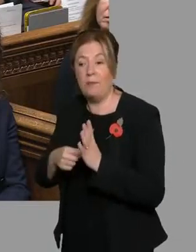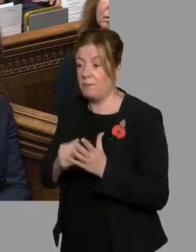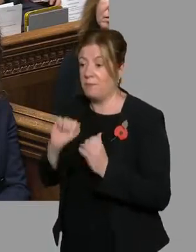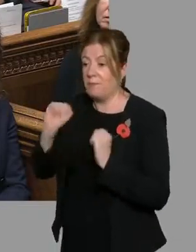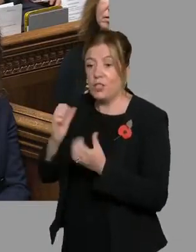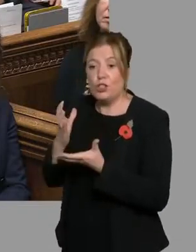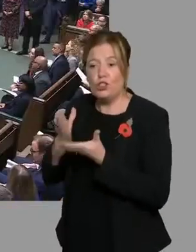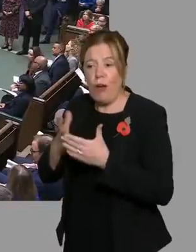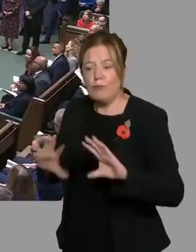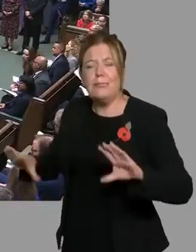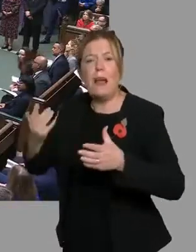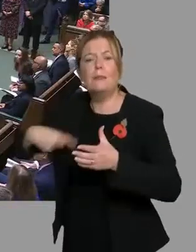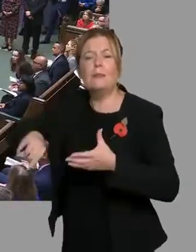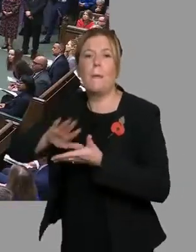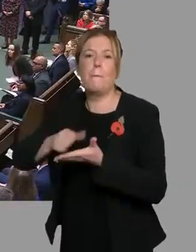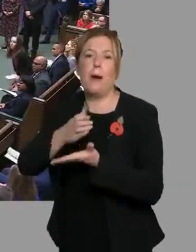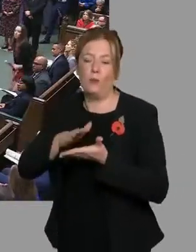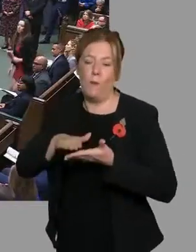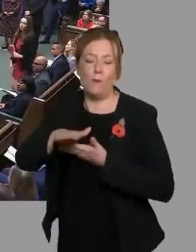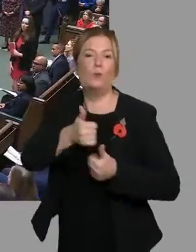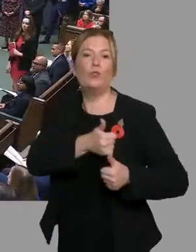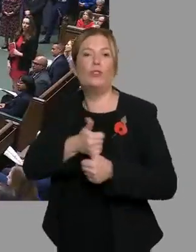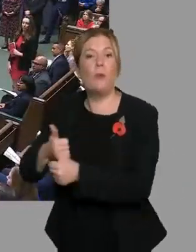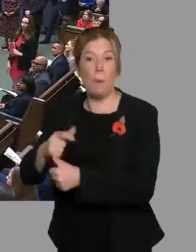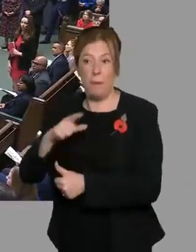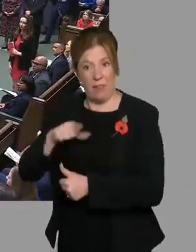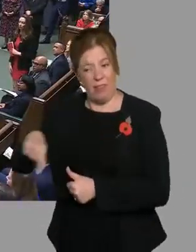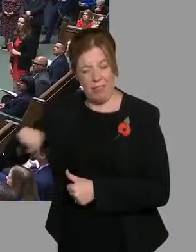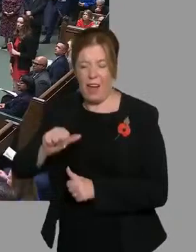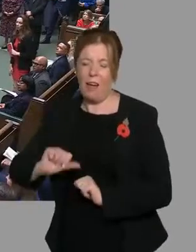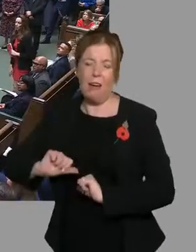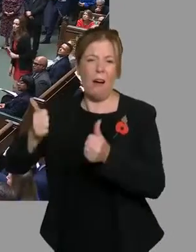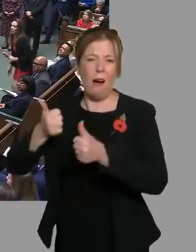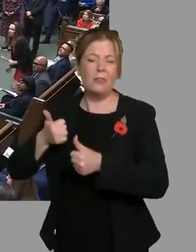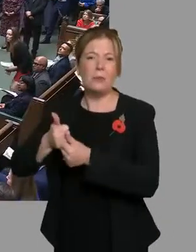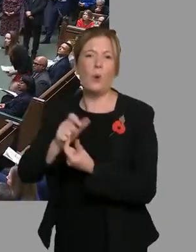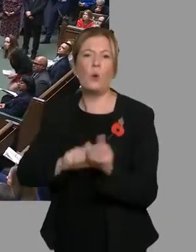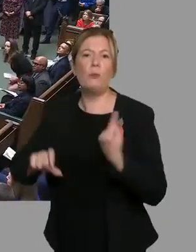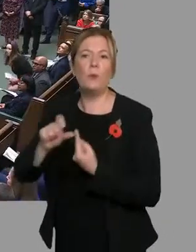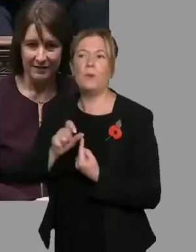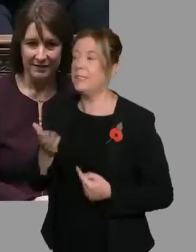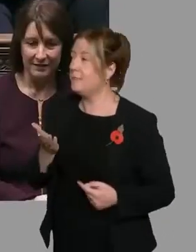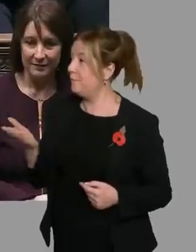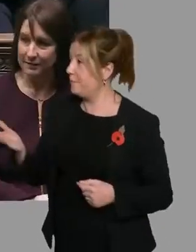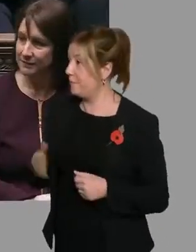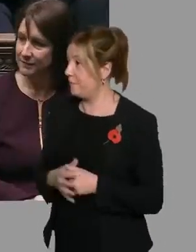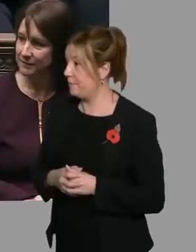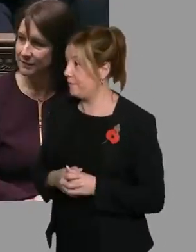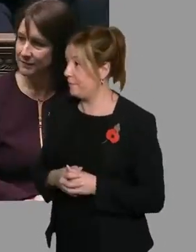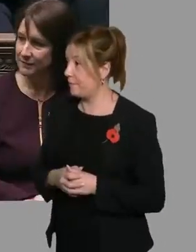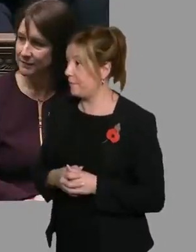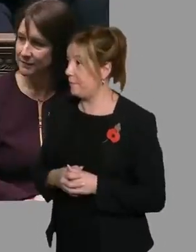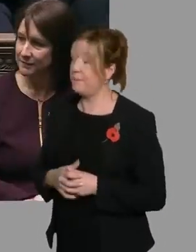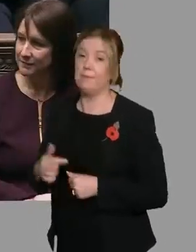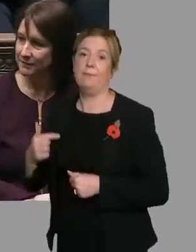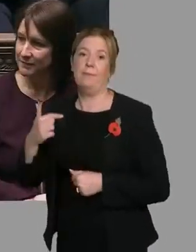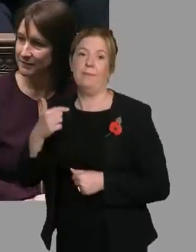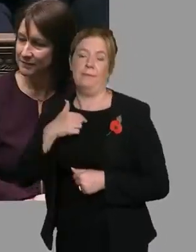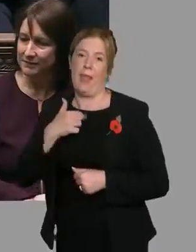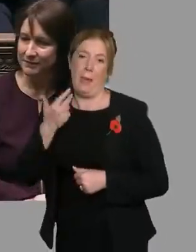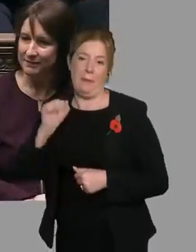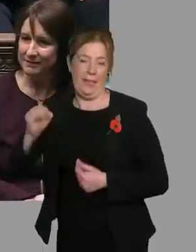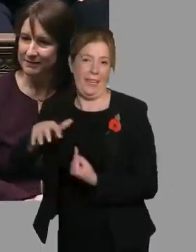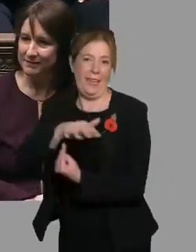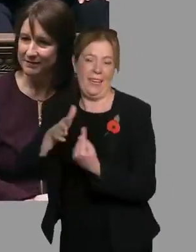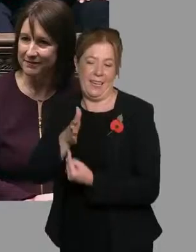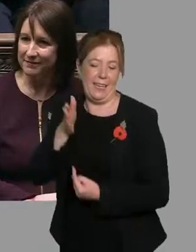our communities? Prime Minister. She'll be pleased to know I've been to Berkhamsted a number of times. We've got very good friends who live there,